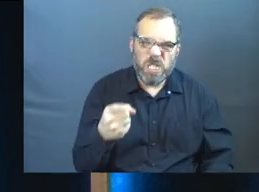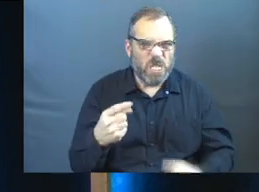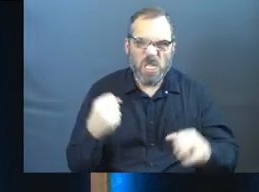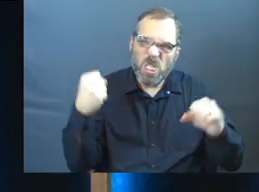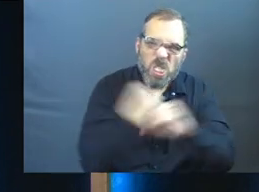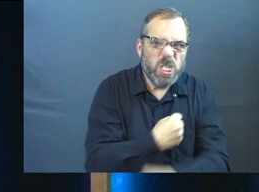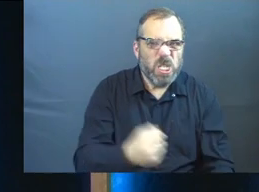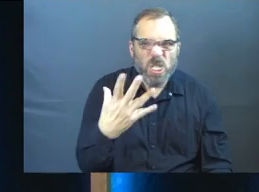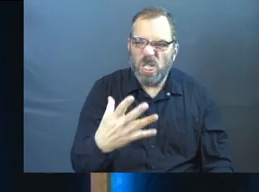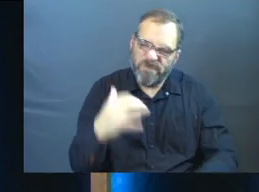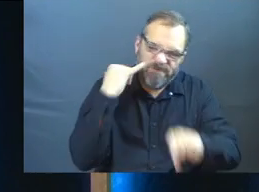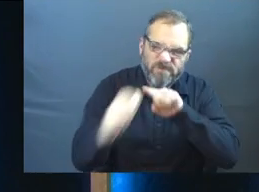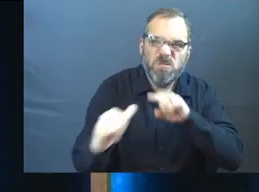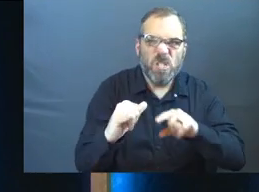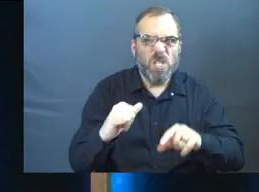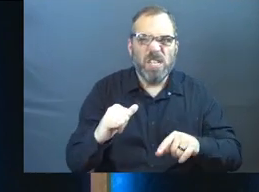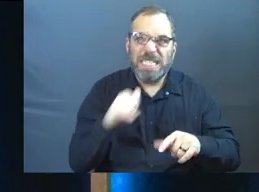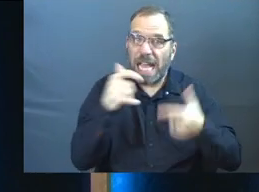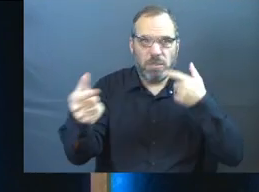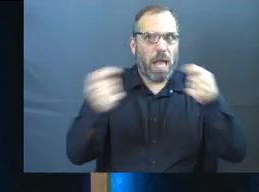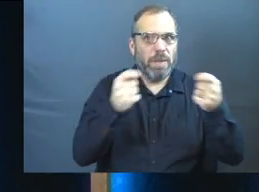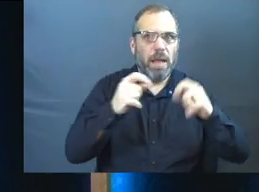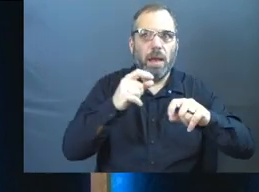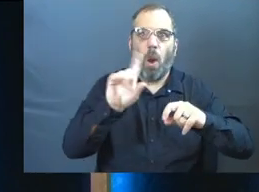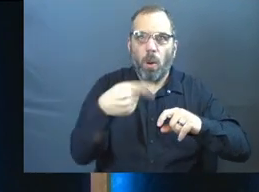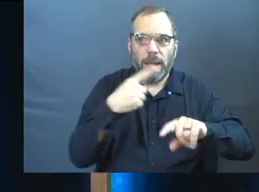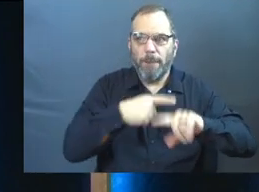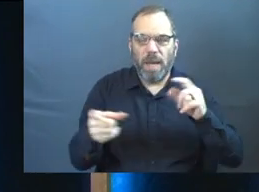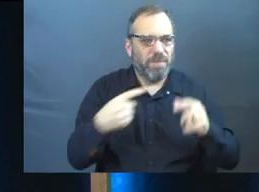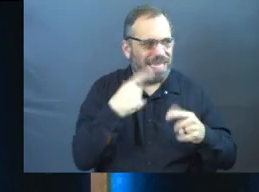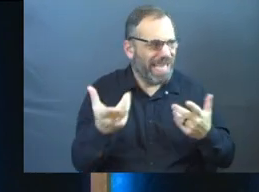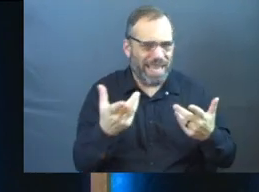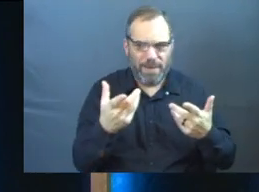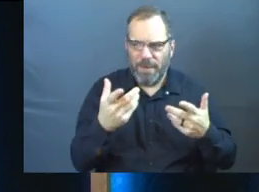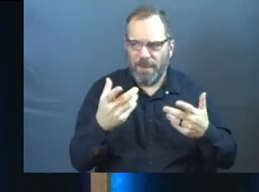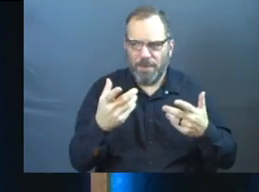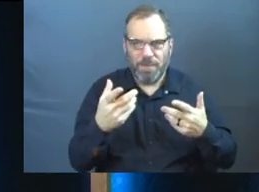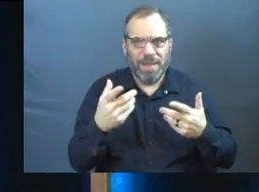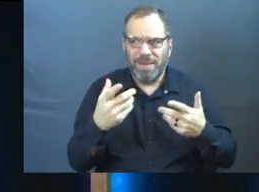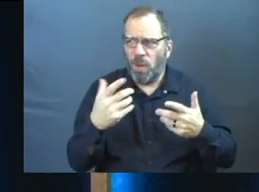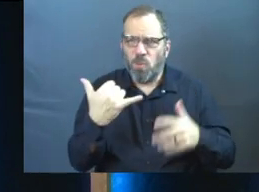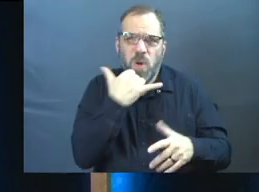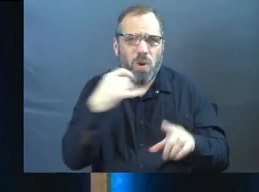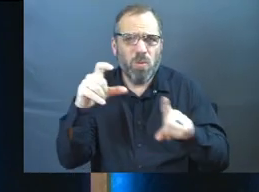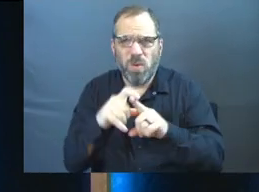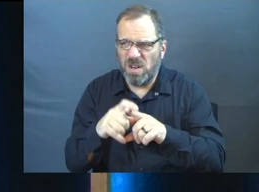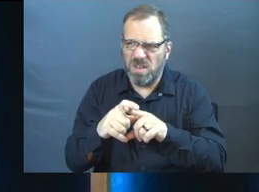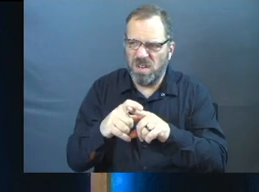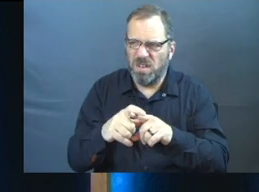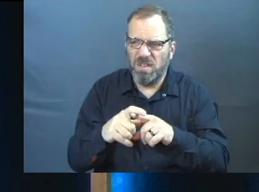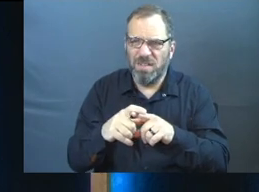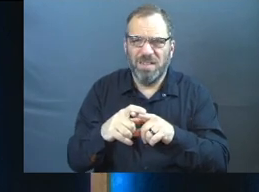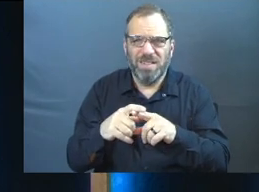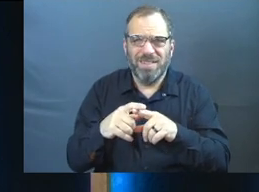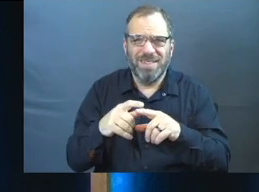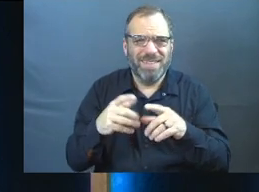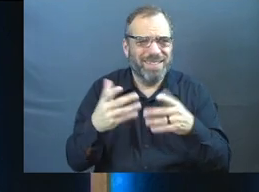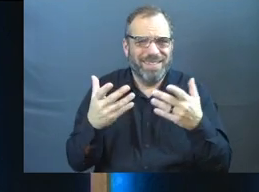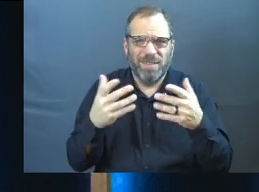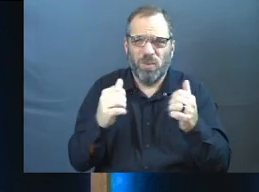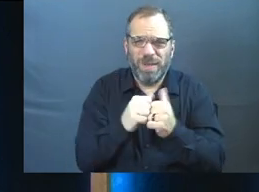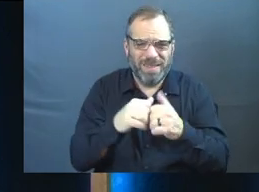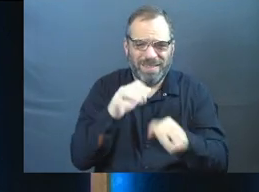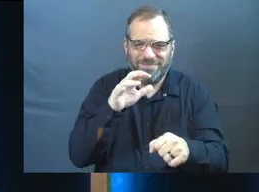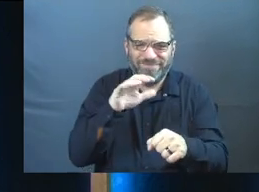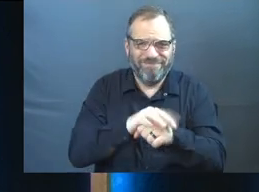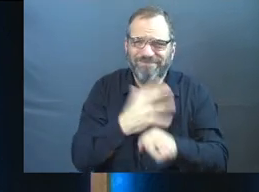cross lines, not just in domineering you, but they say things that people shouldn't say to people that they care about in